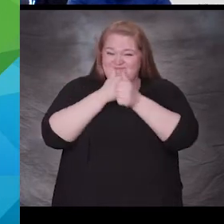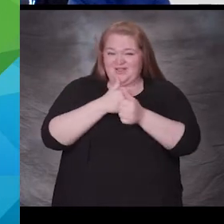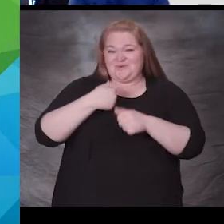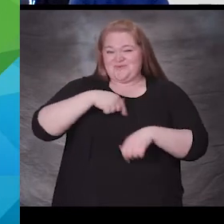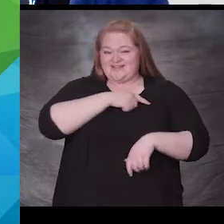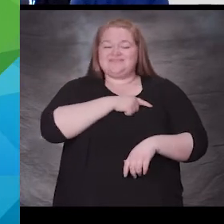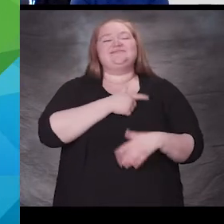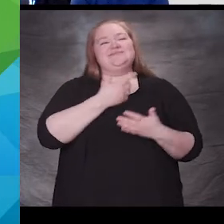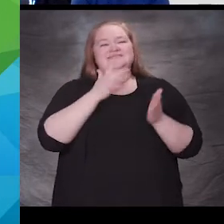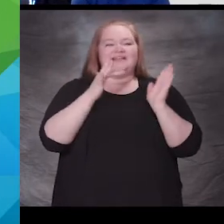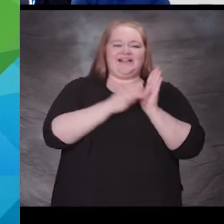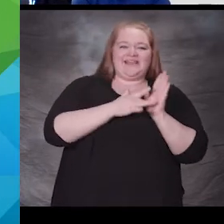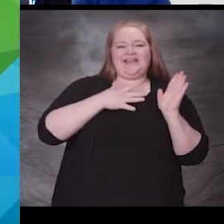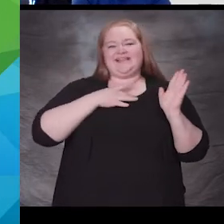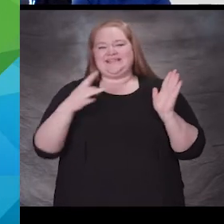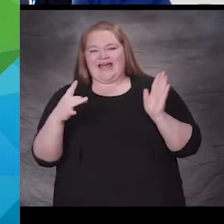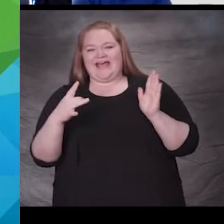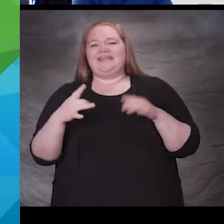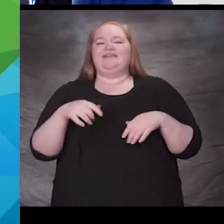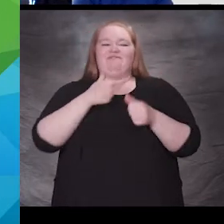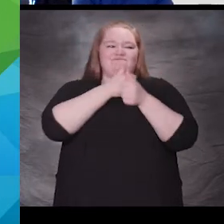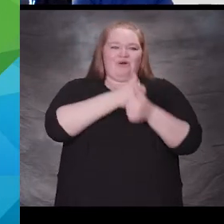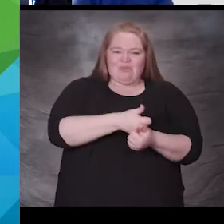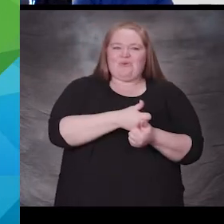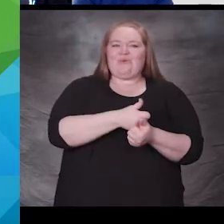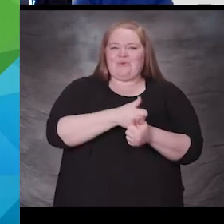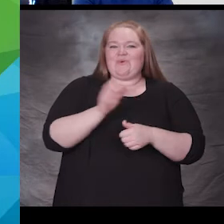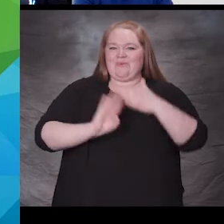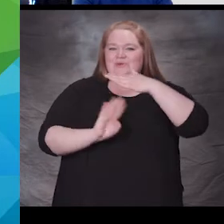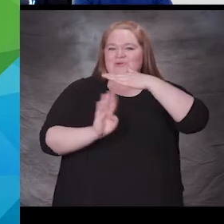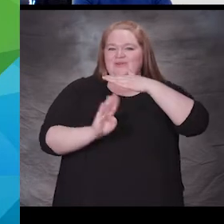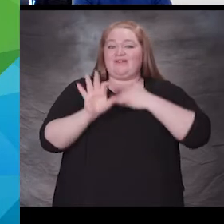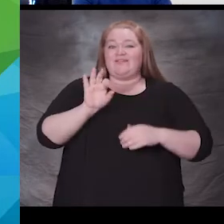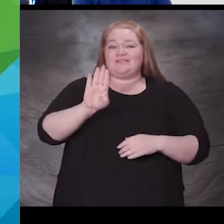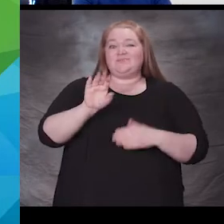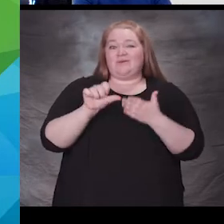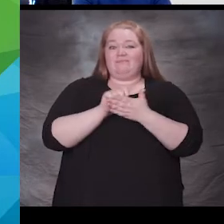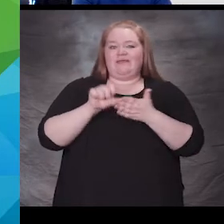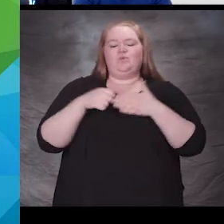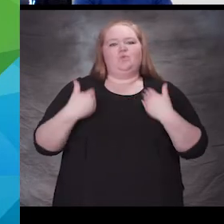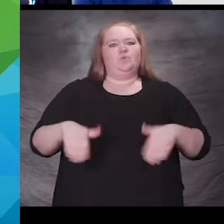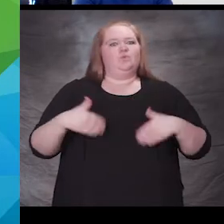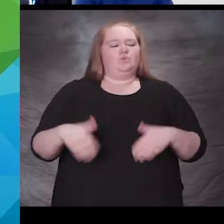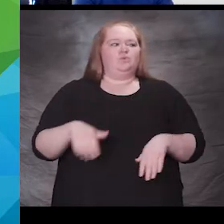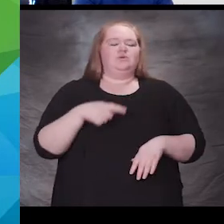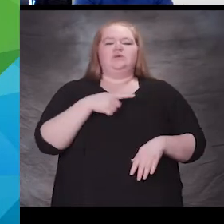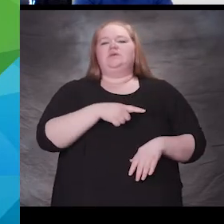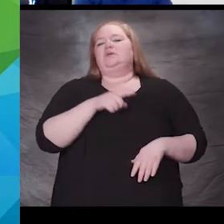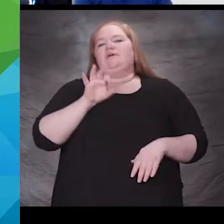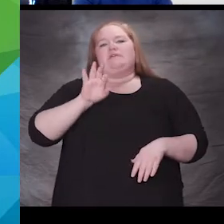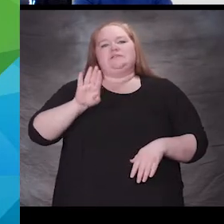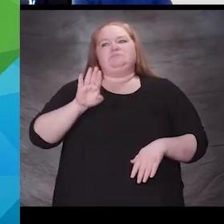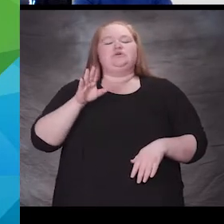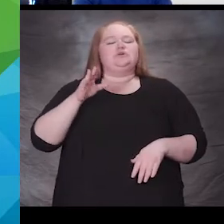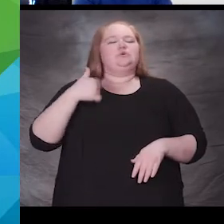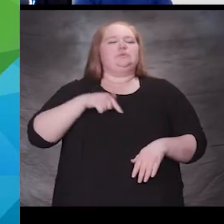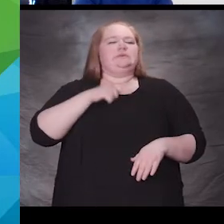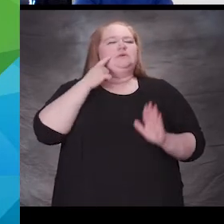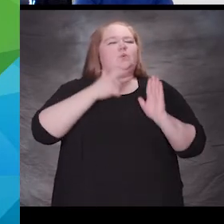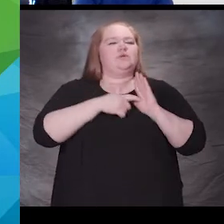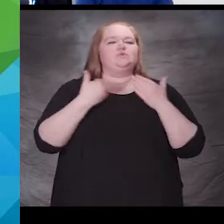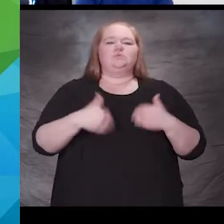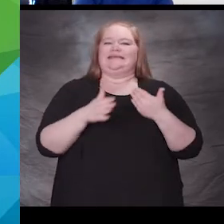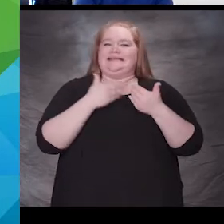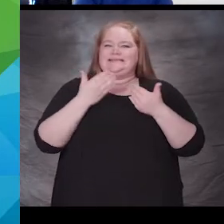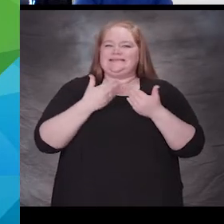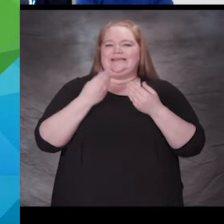to our Bernie Facebook page. You get tons of information there and we find that it's one of the easiest ways to